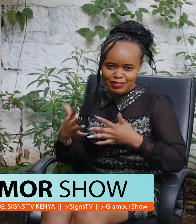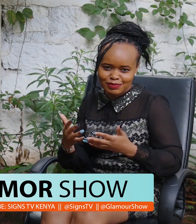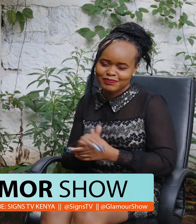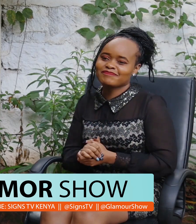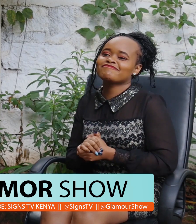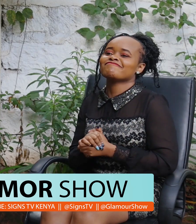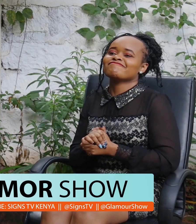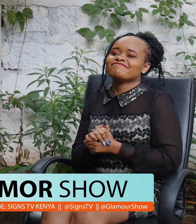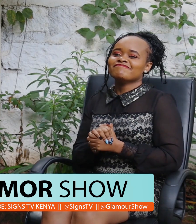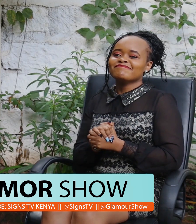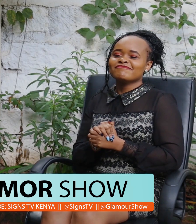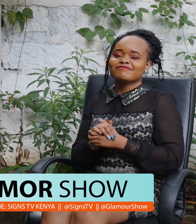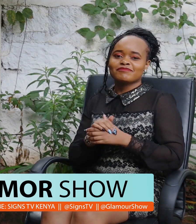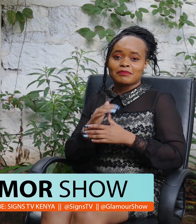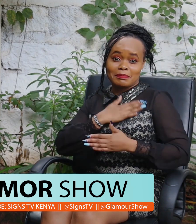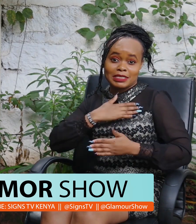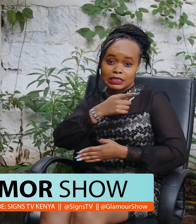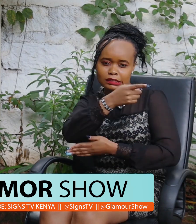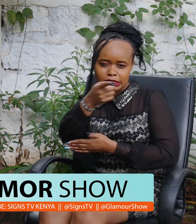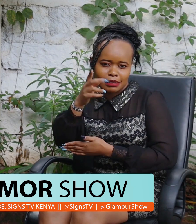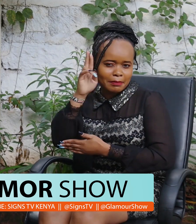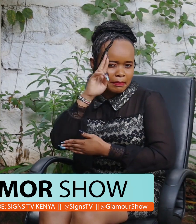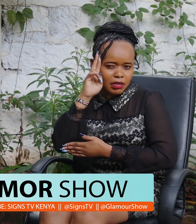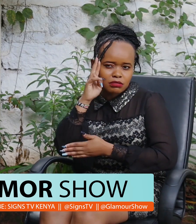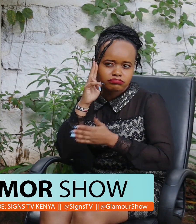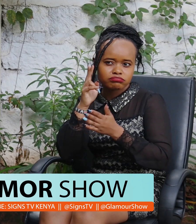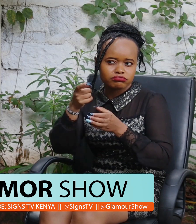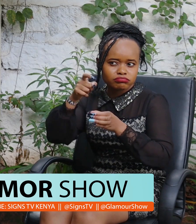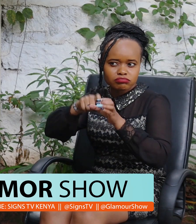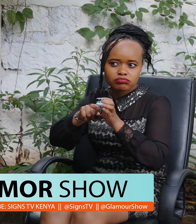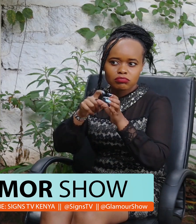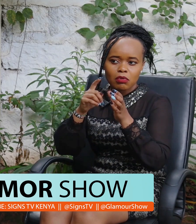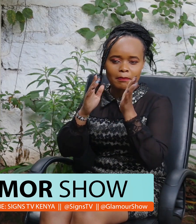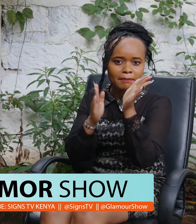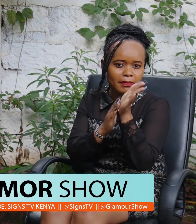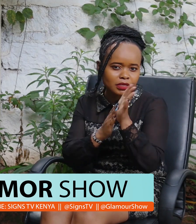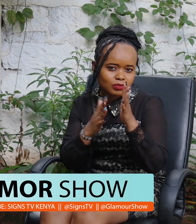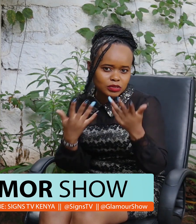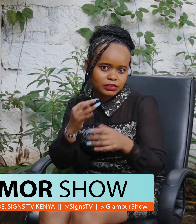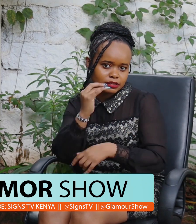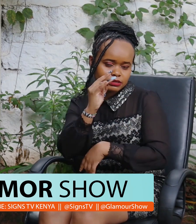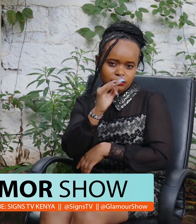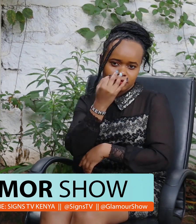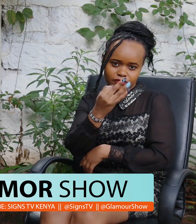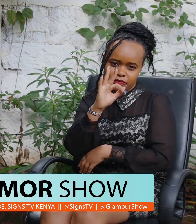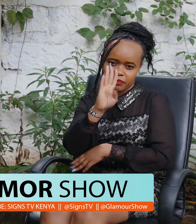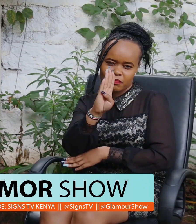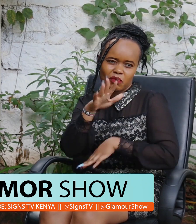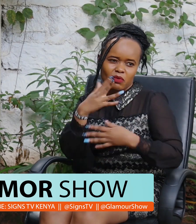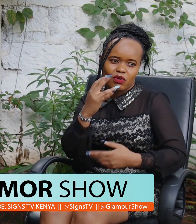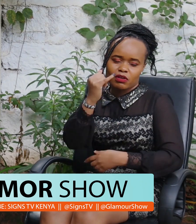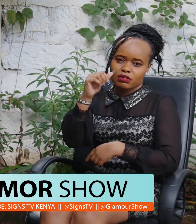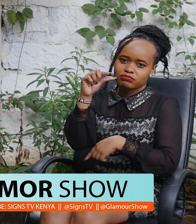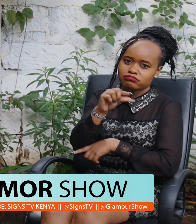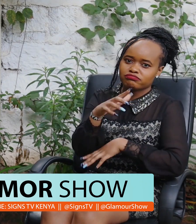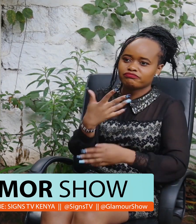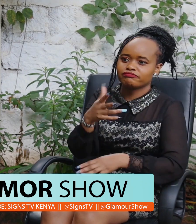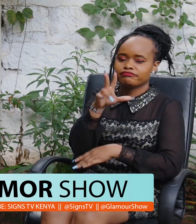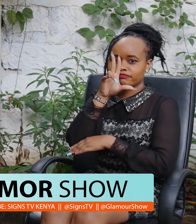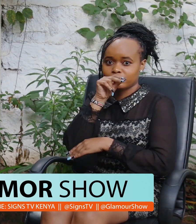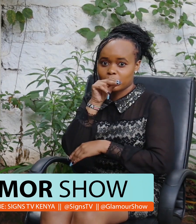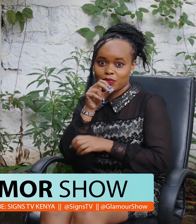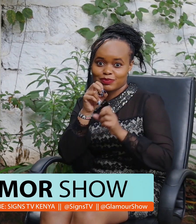give our attention to her as she explains to us about herself, and we're going to be knowing her more. So